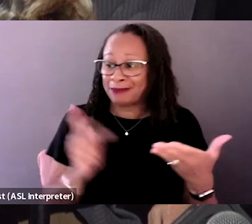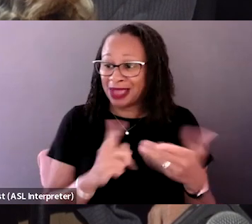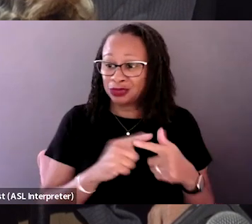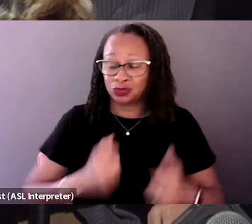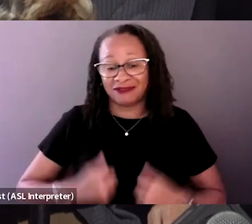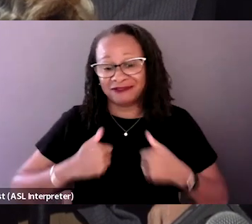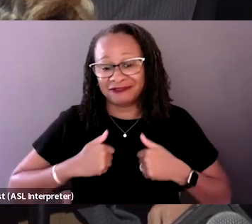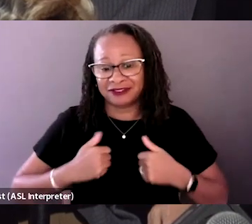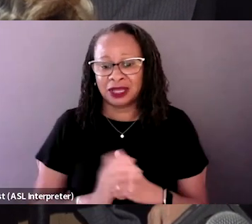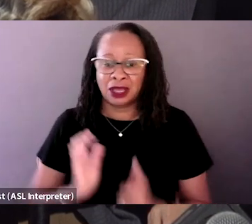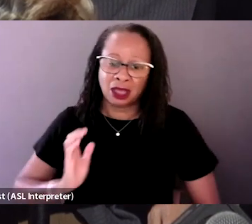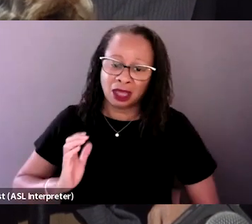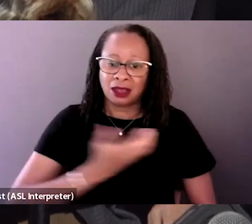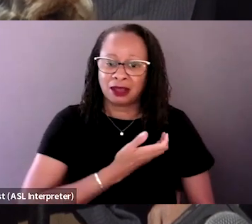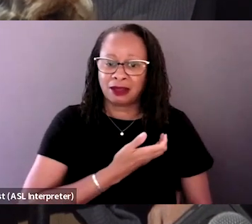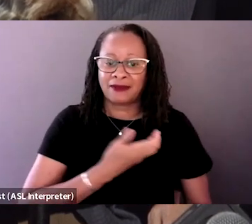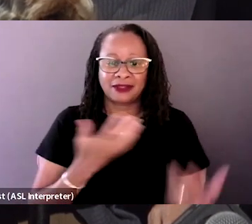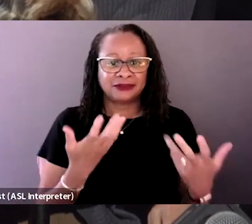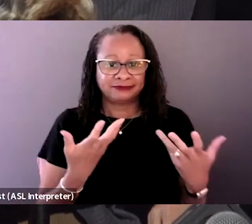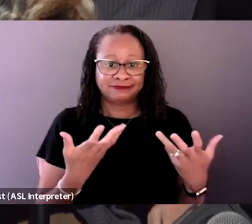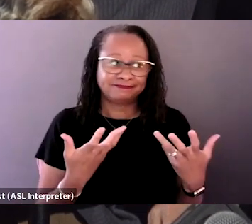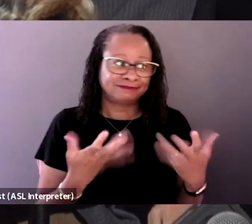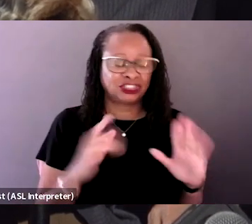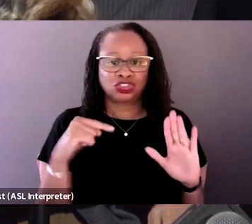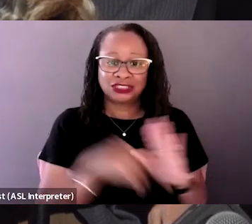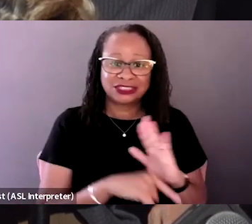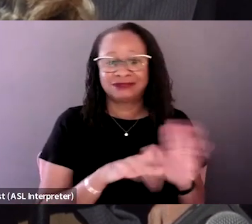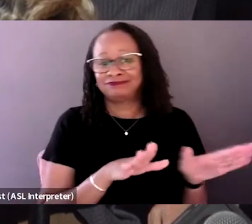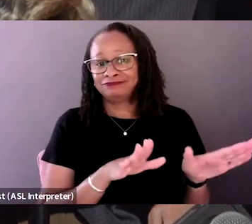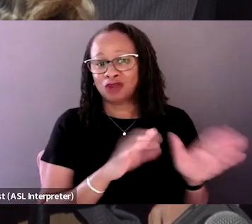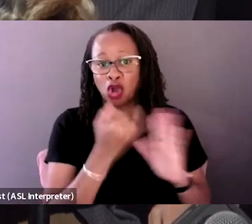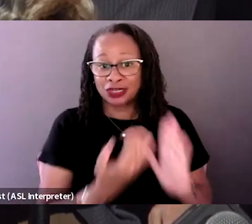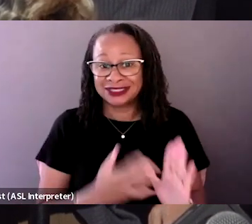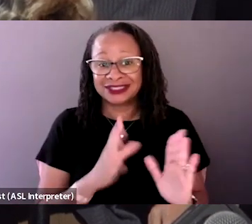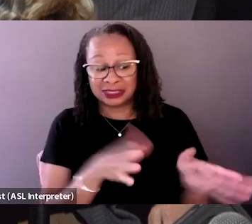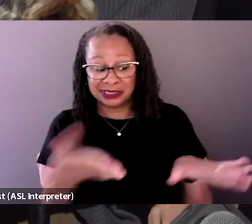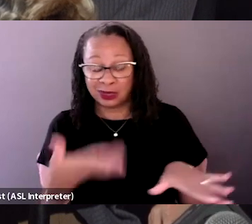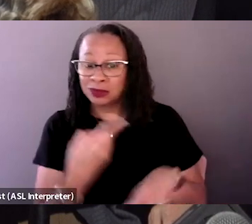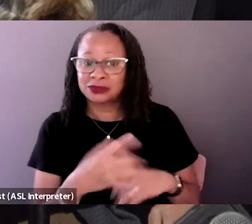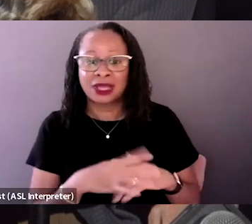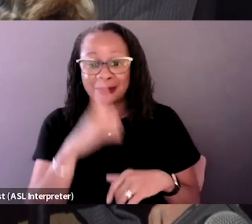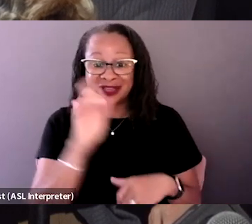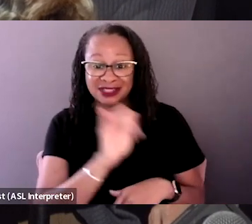can bring back to life our killed artist, and